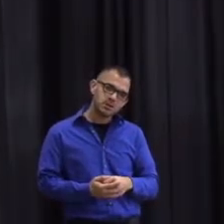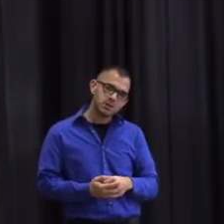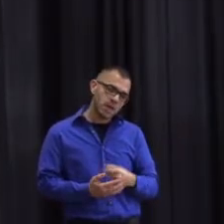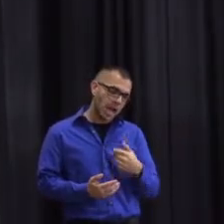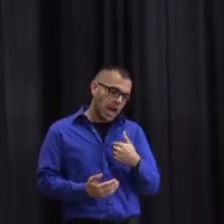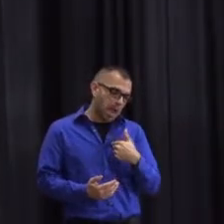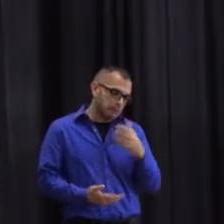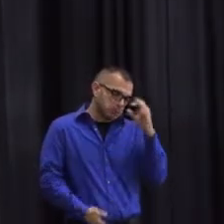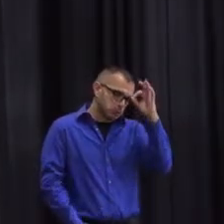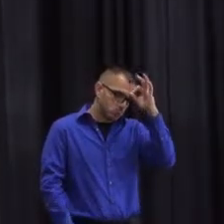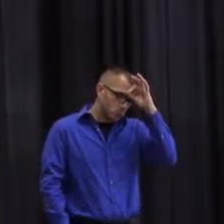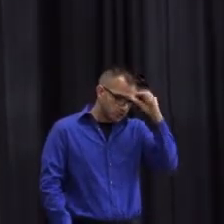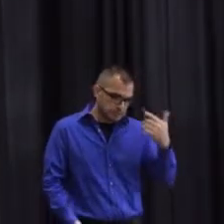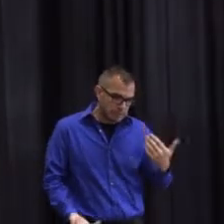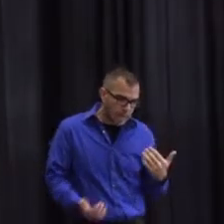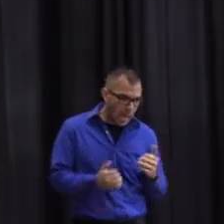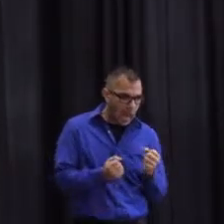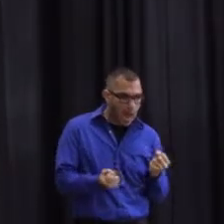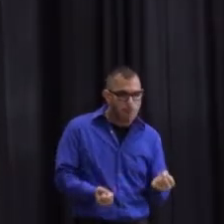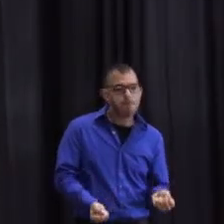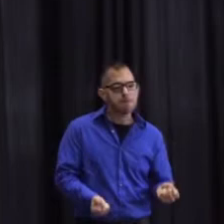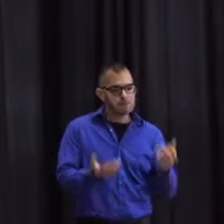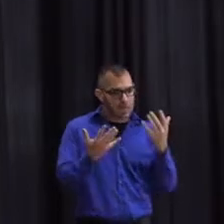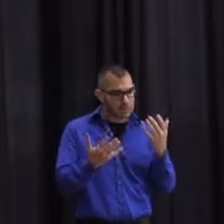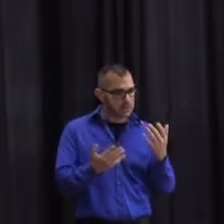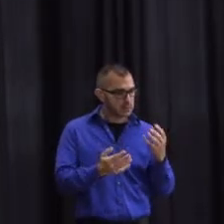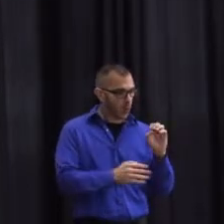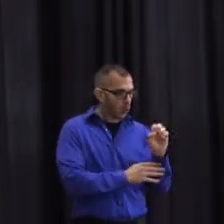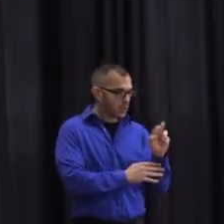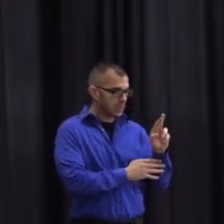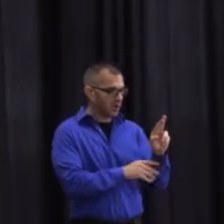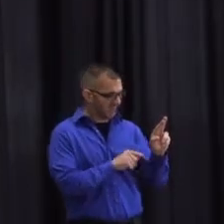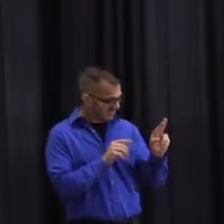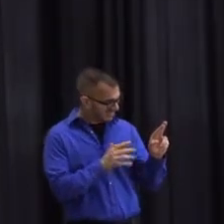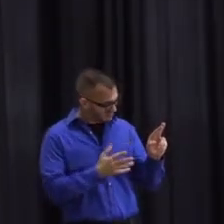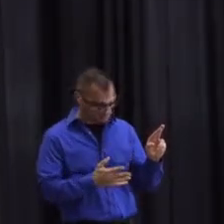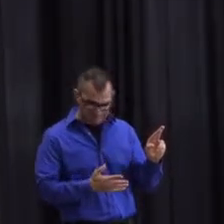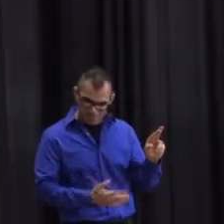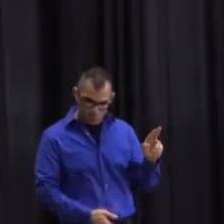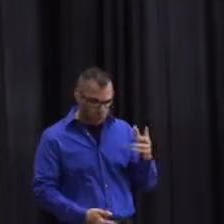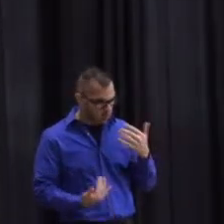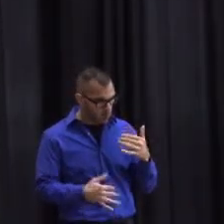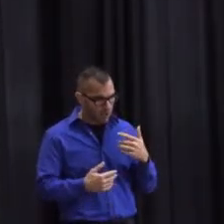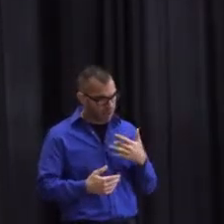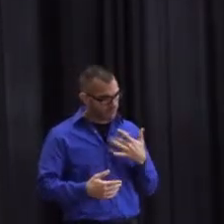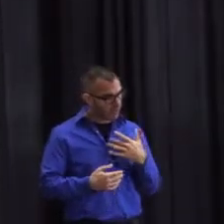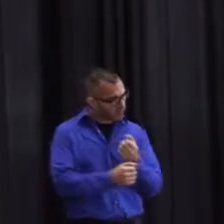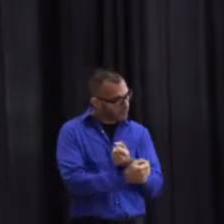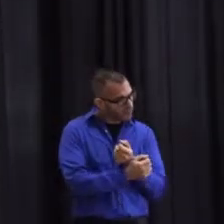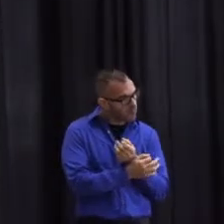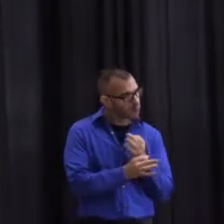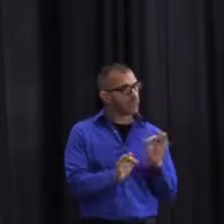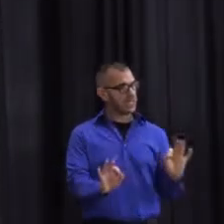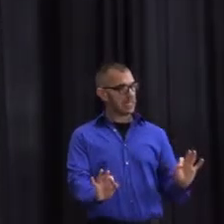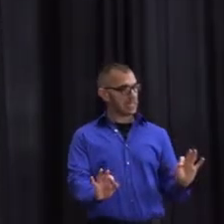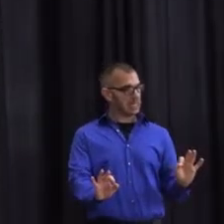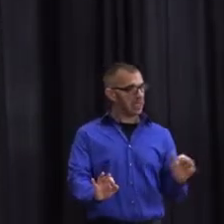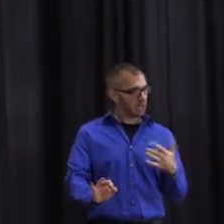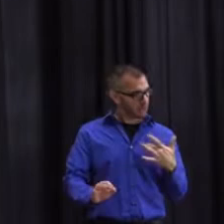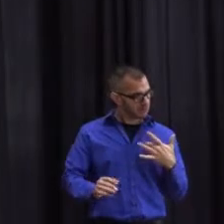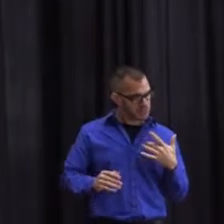no idea how much going to OER would free me. That was the word they kept